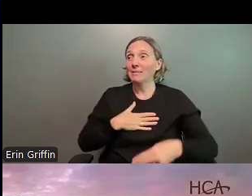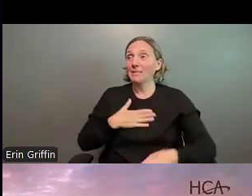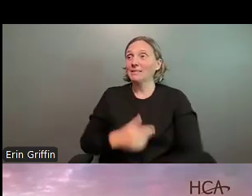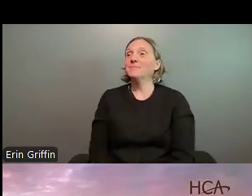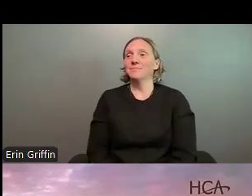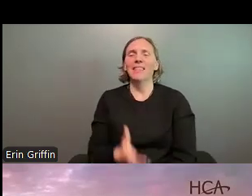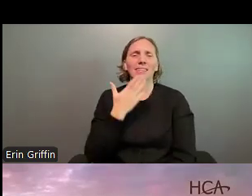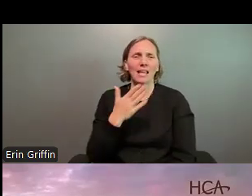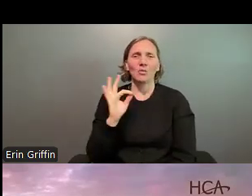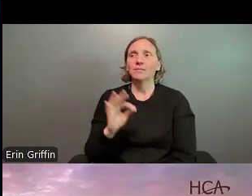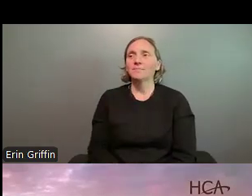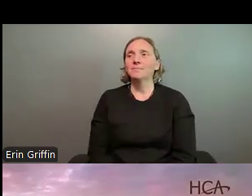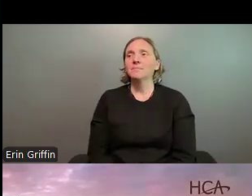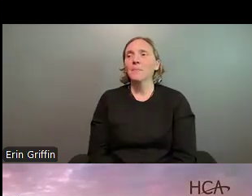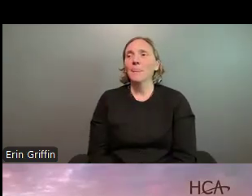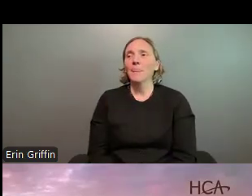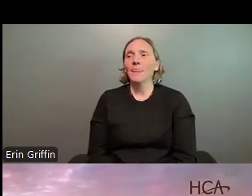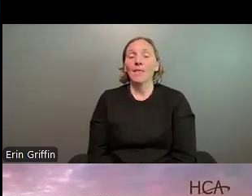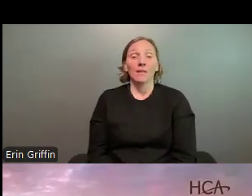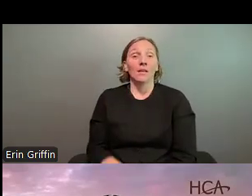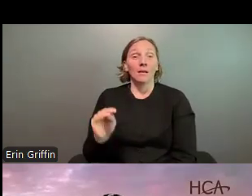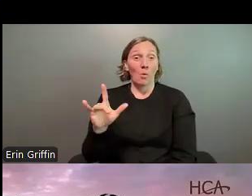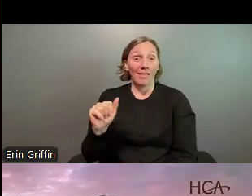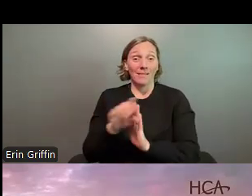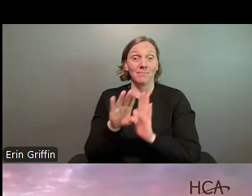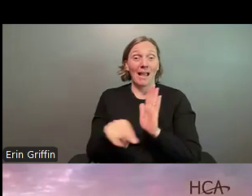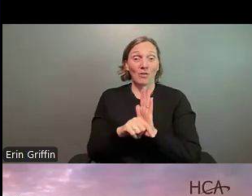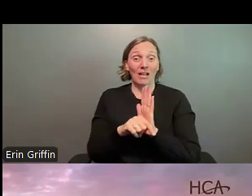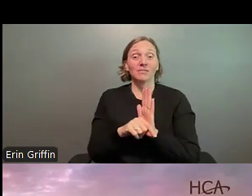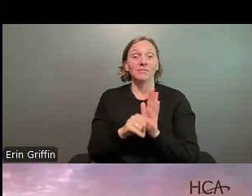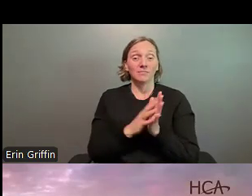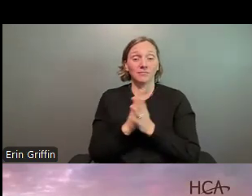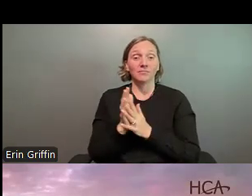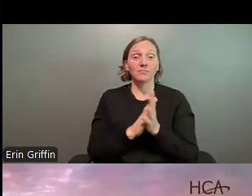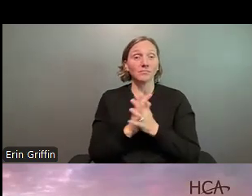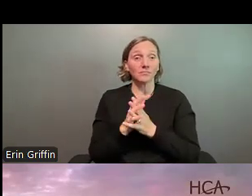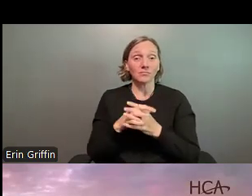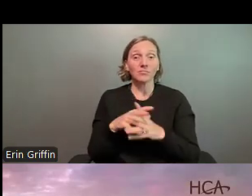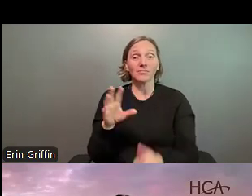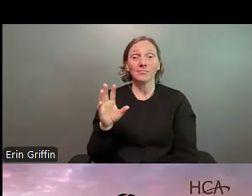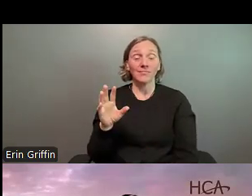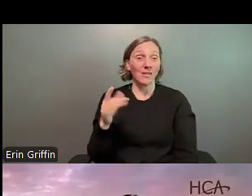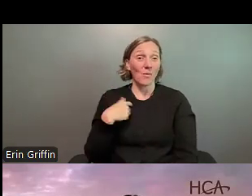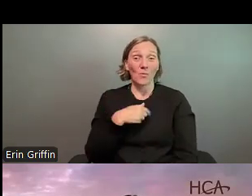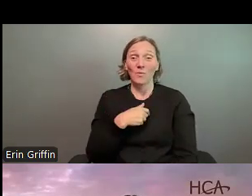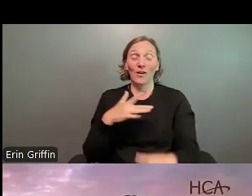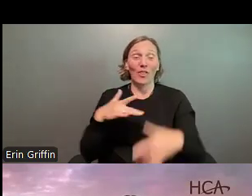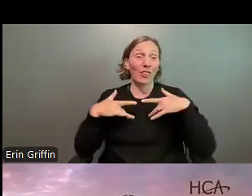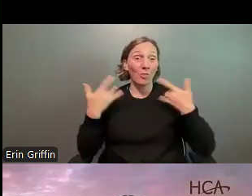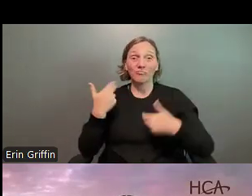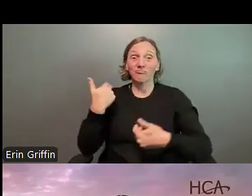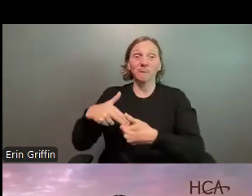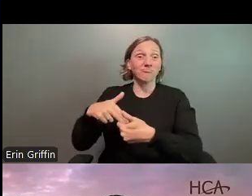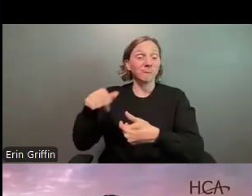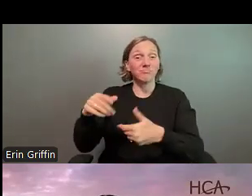Thank you. Just a little bit about Molina. I'd say first and foremost, just want to say Molina is thrilled to be one of the 4